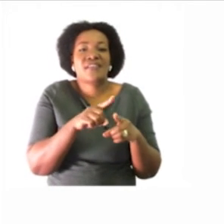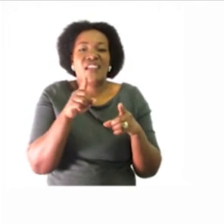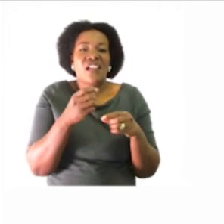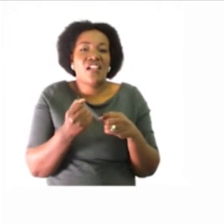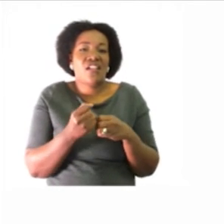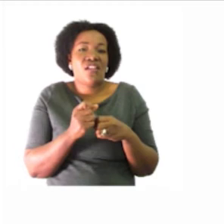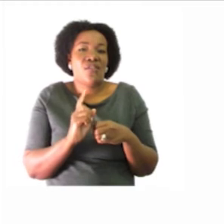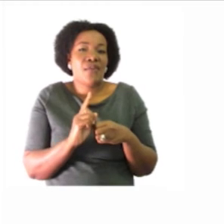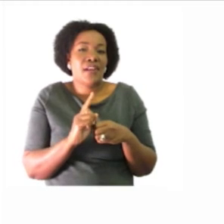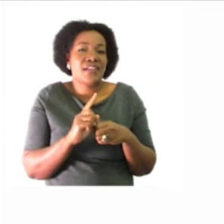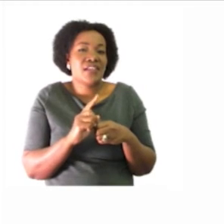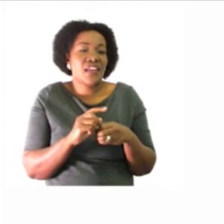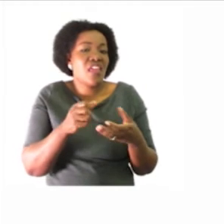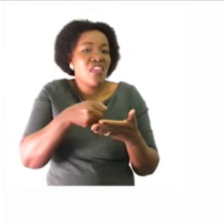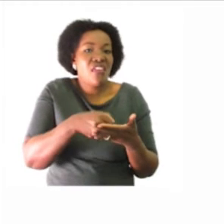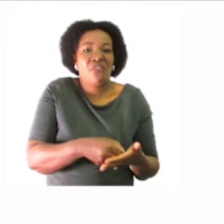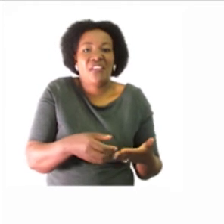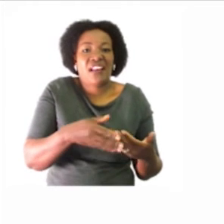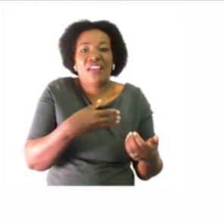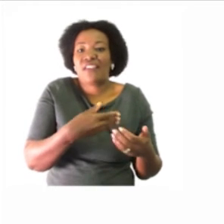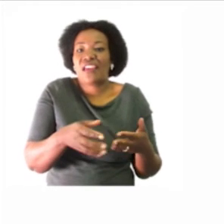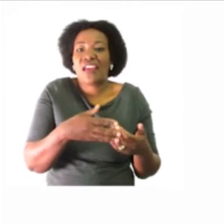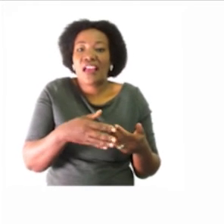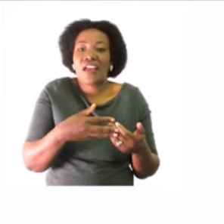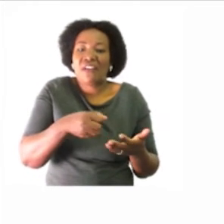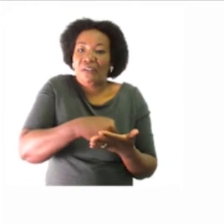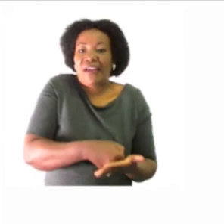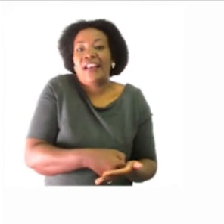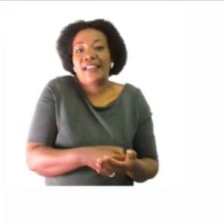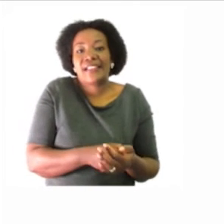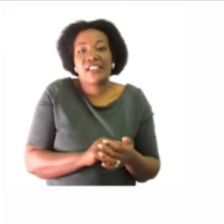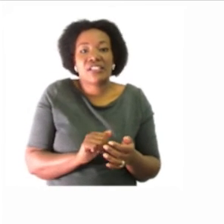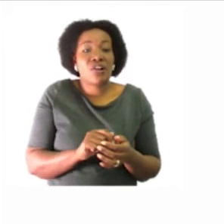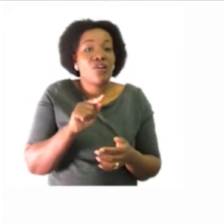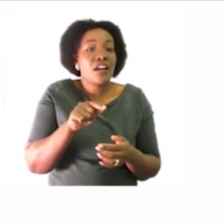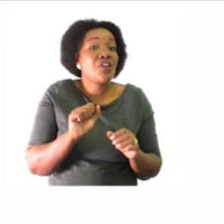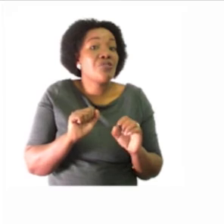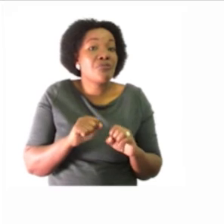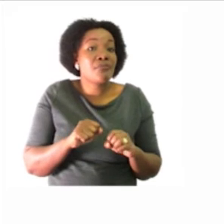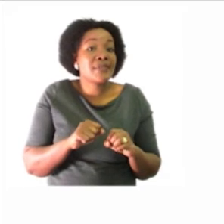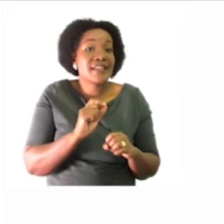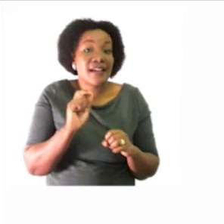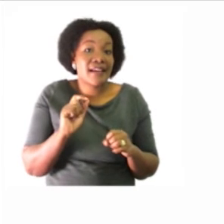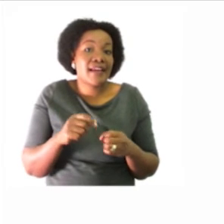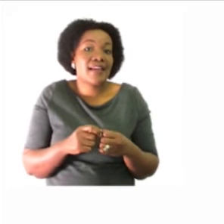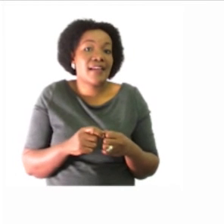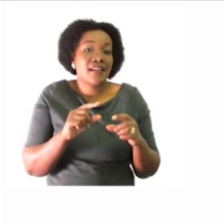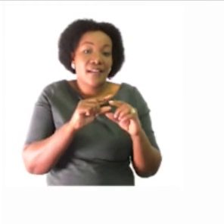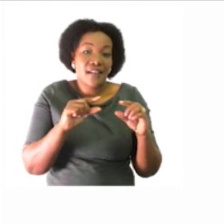each of the following weigh? So that one you have to write it. Just the answers for me below each